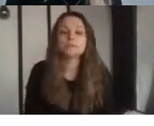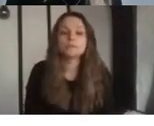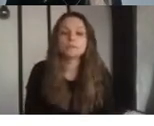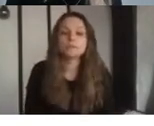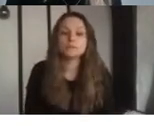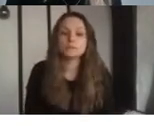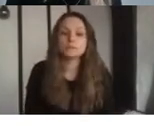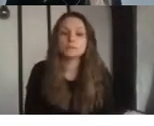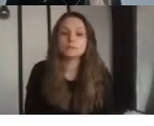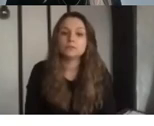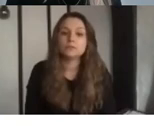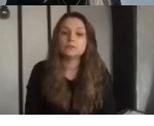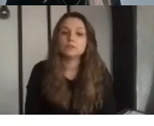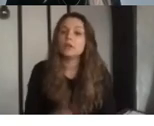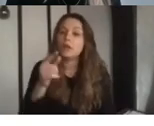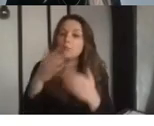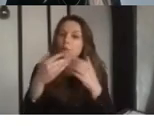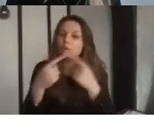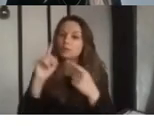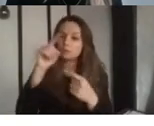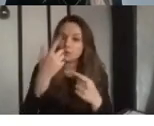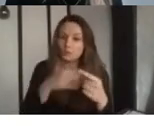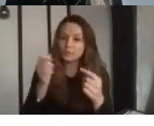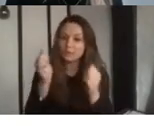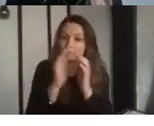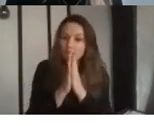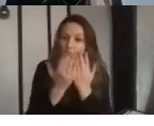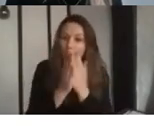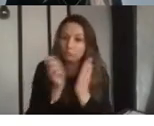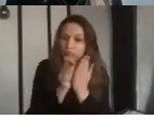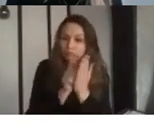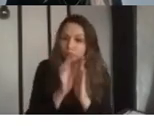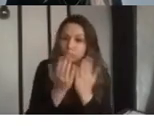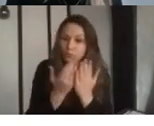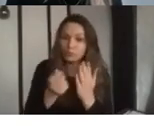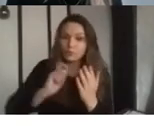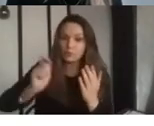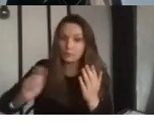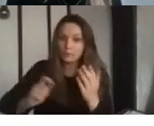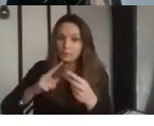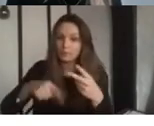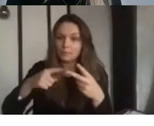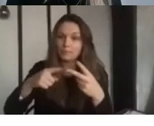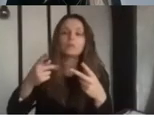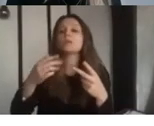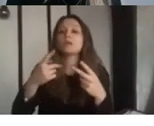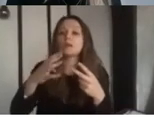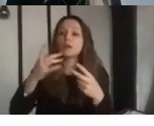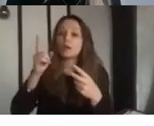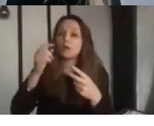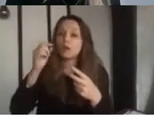you will need an exercise book, folder, and class materials. Your teacher will tell you which textbook to buy at the start of the